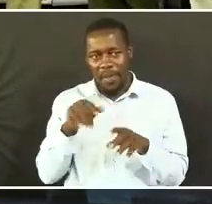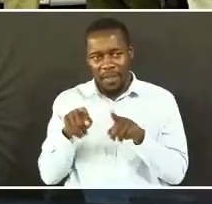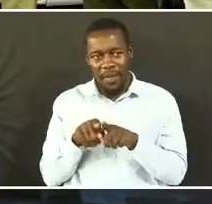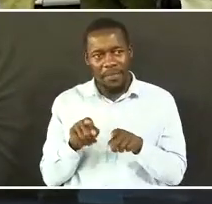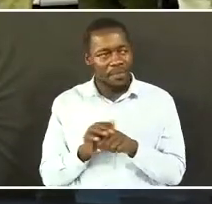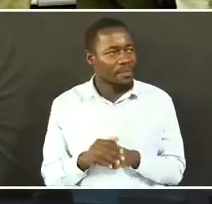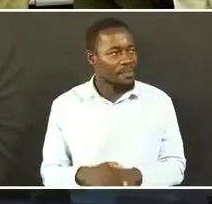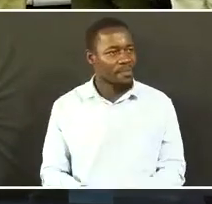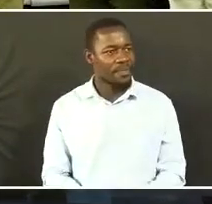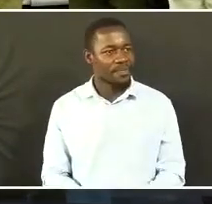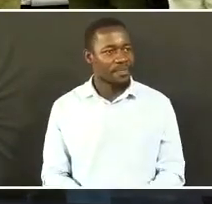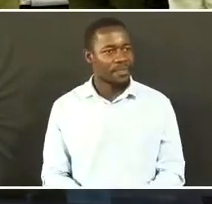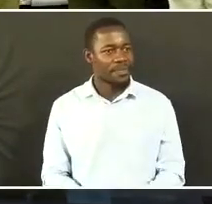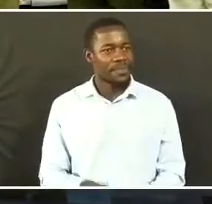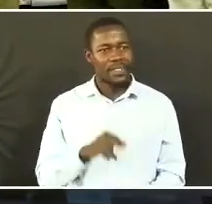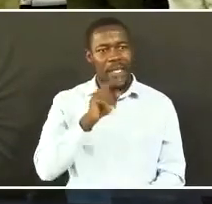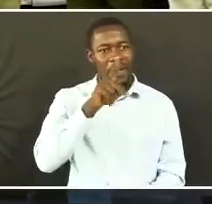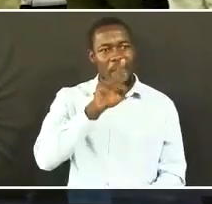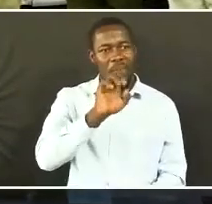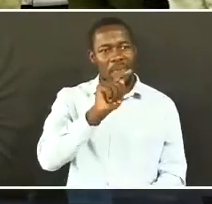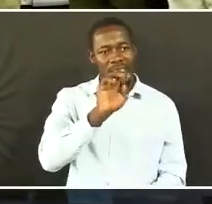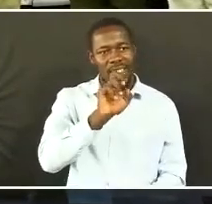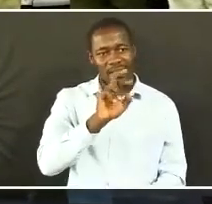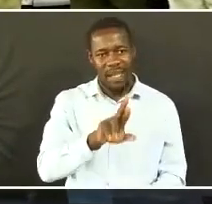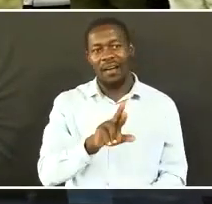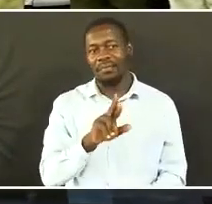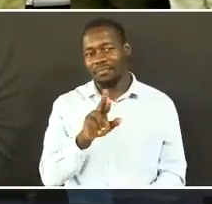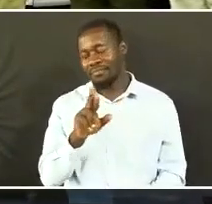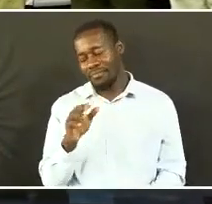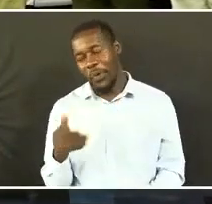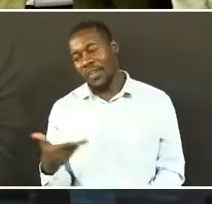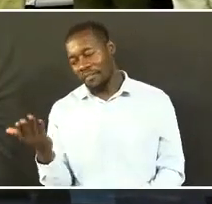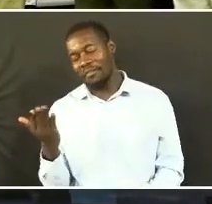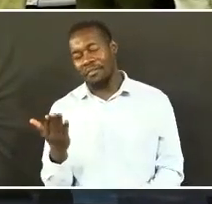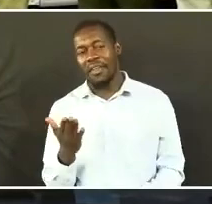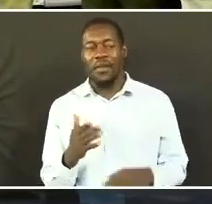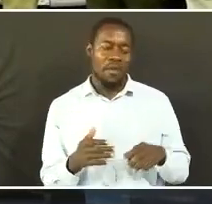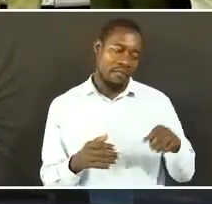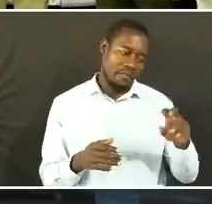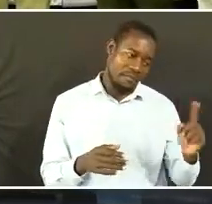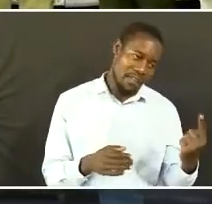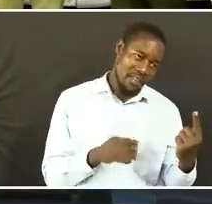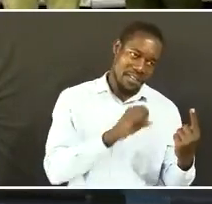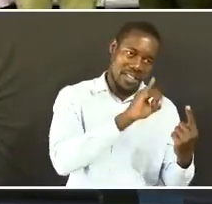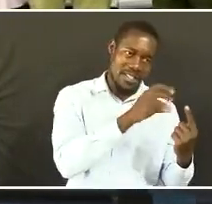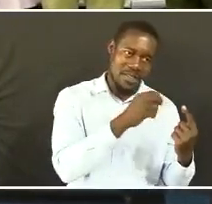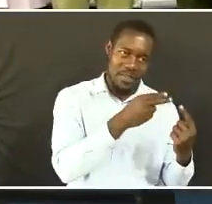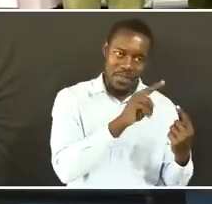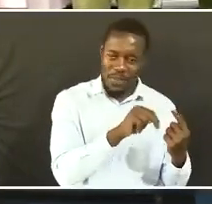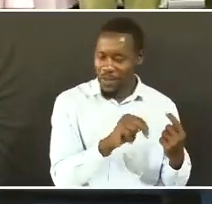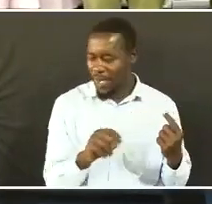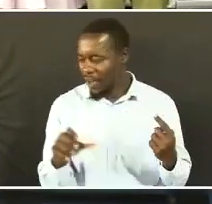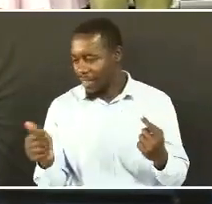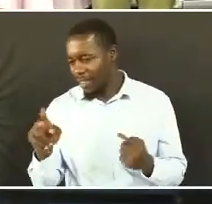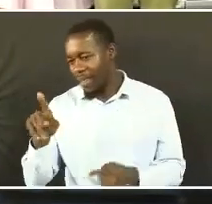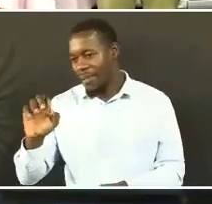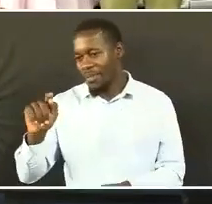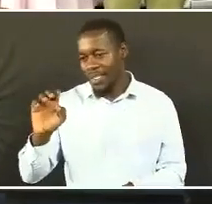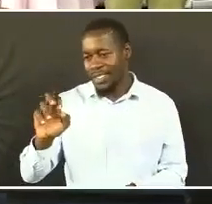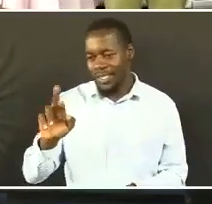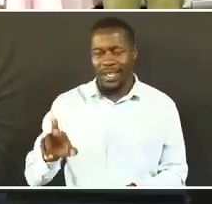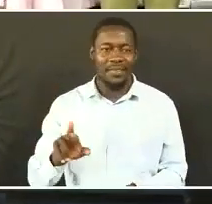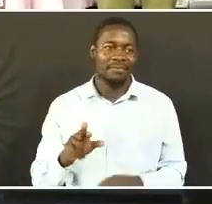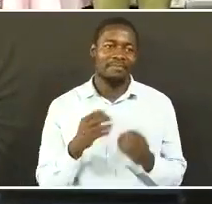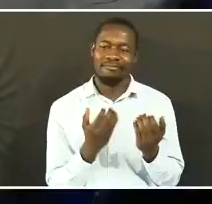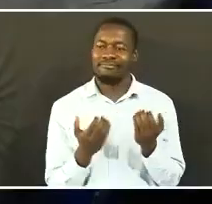Yes, Gami? Peter. Peter, and the other, him he was called? John. Thank you. What do we say to the kids?